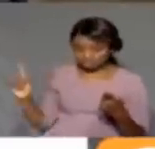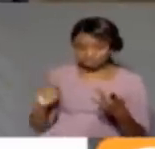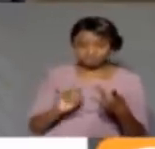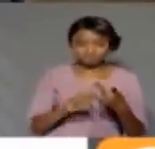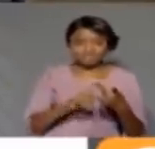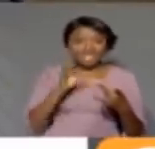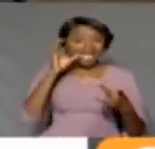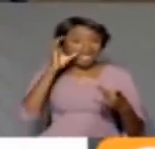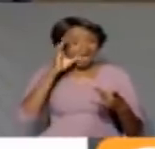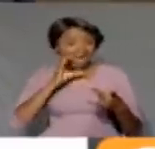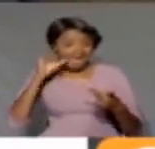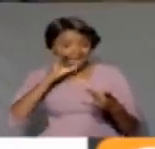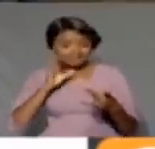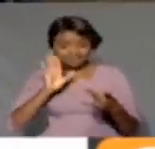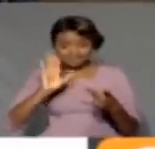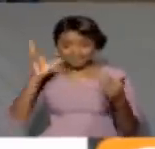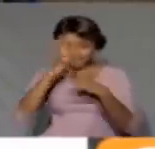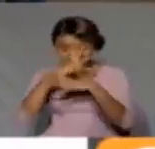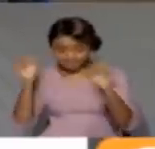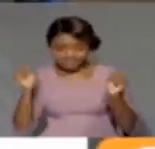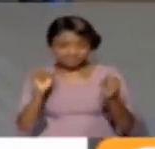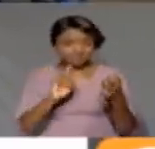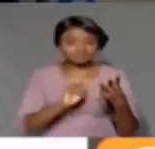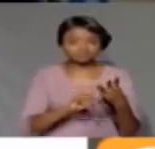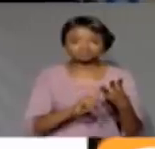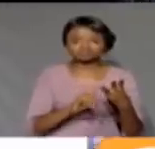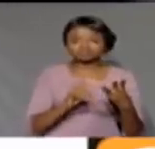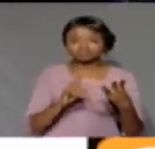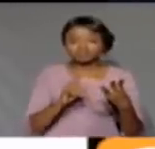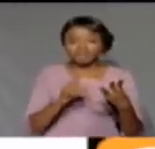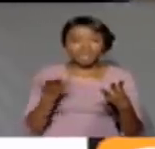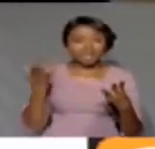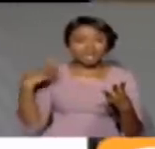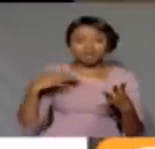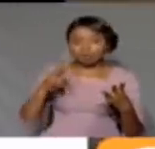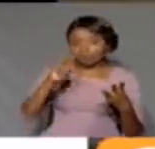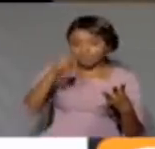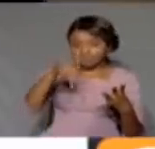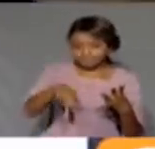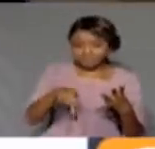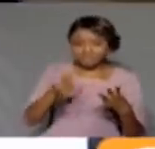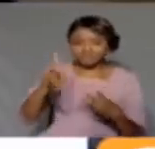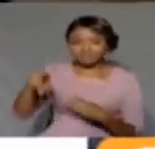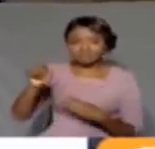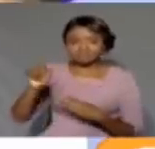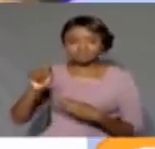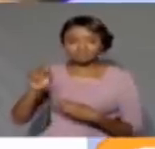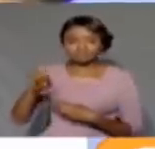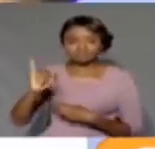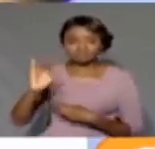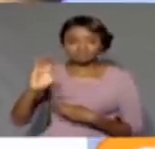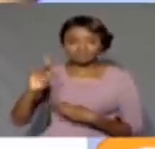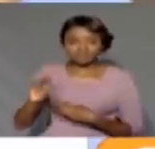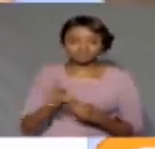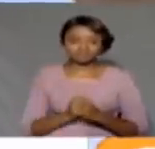president's cousin retired Captain Kungu Muigai, and former Gatundu North Member of Parliament Patrick Mwiruri.